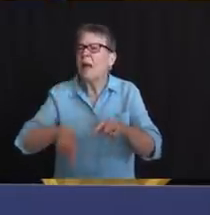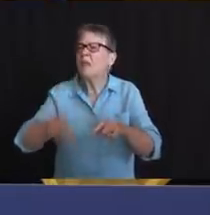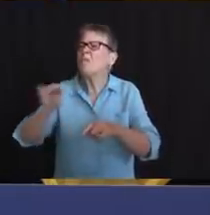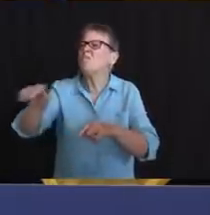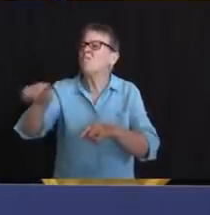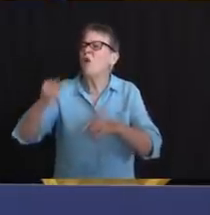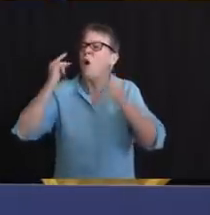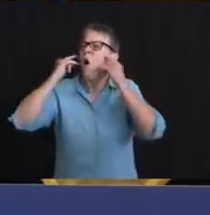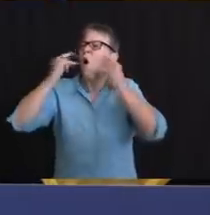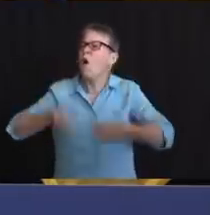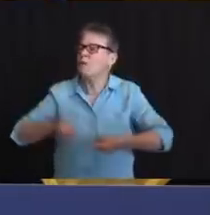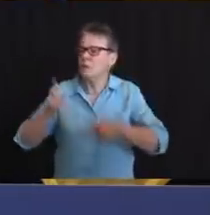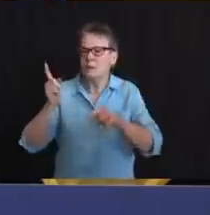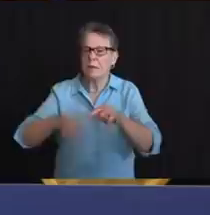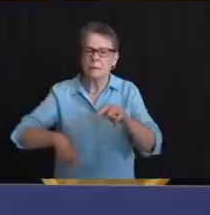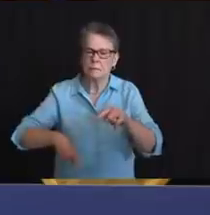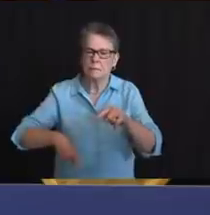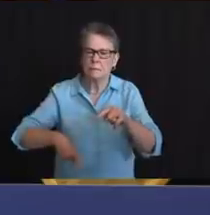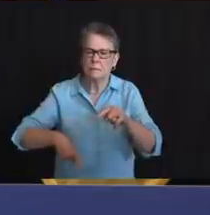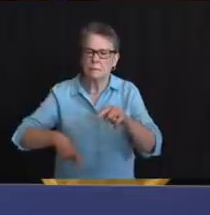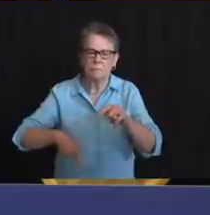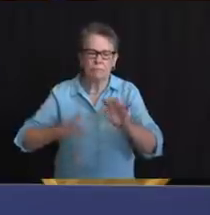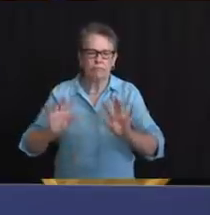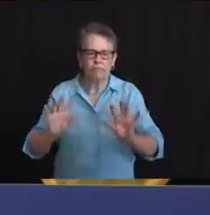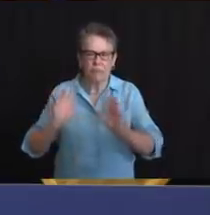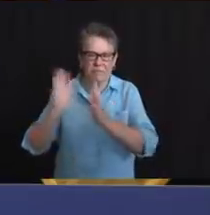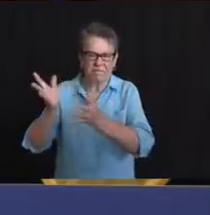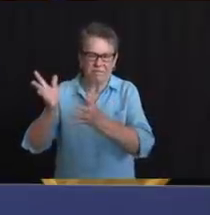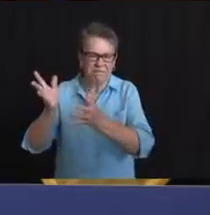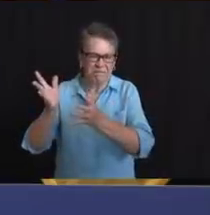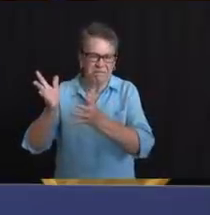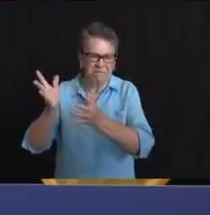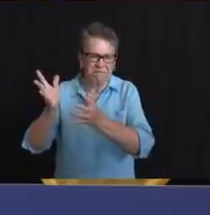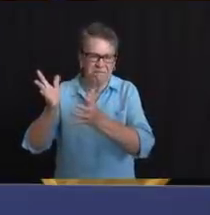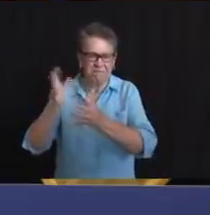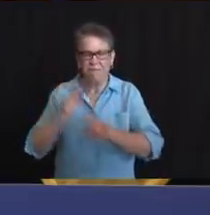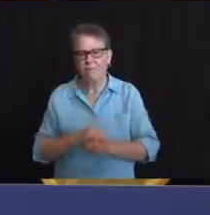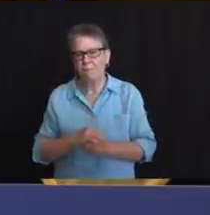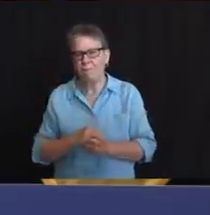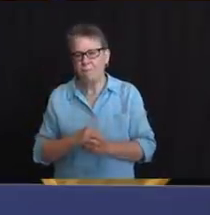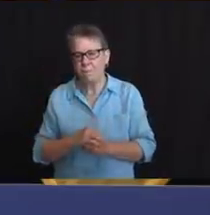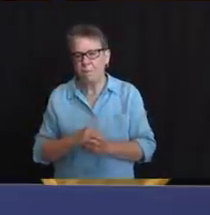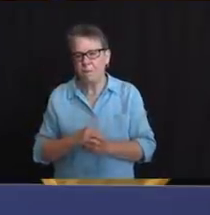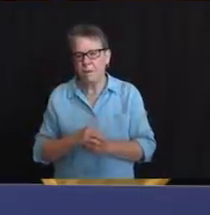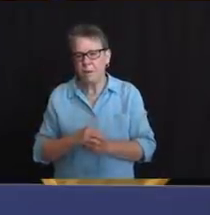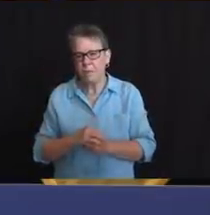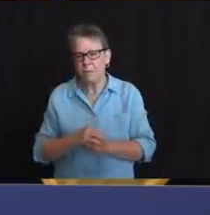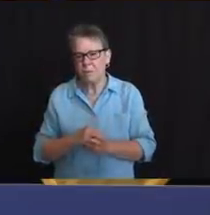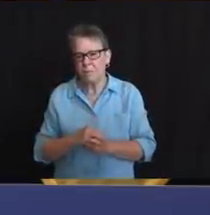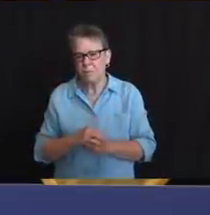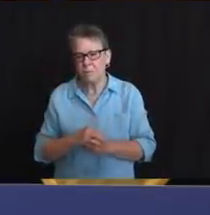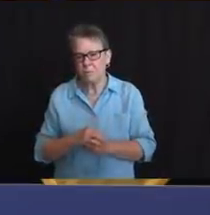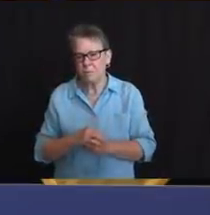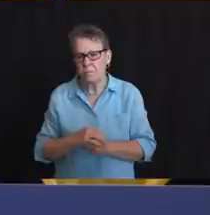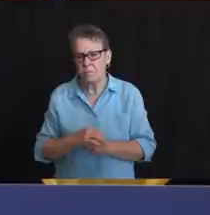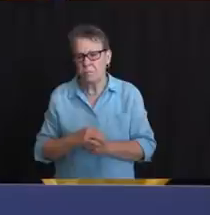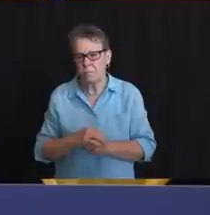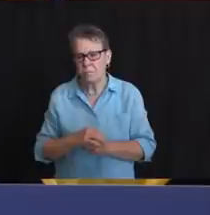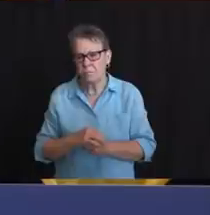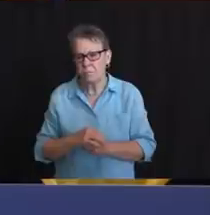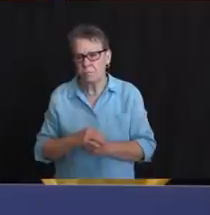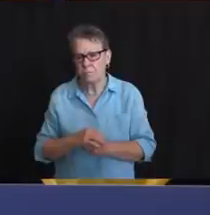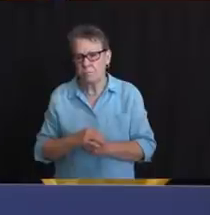Secondly, to repeat a little bit of a version of my answer to Dustin, we reject putting